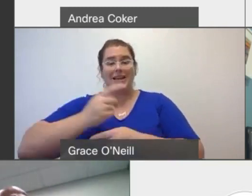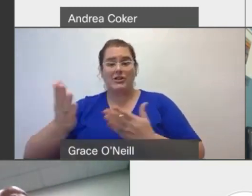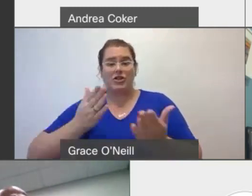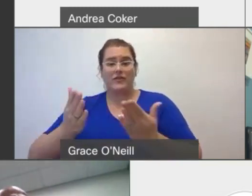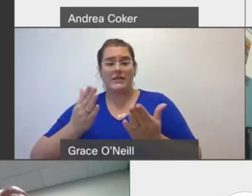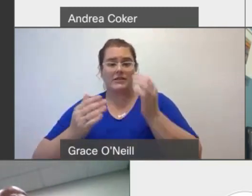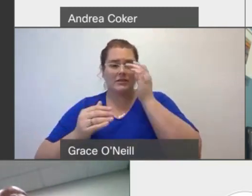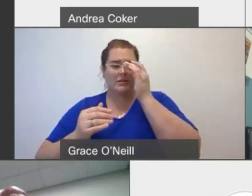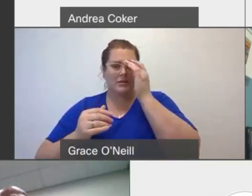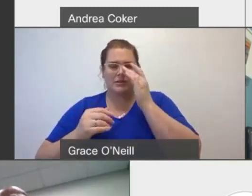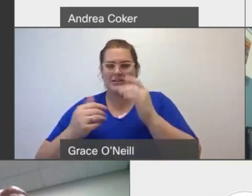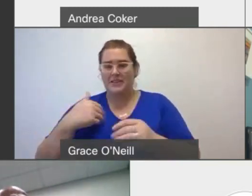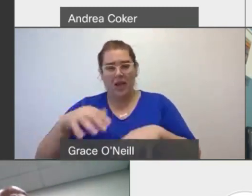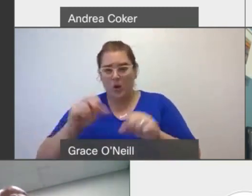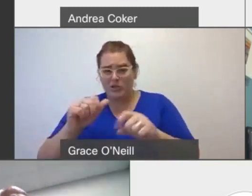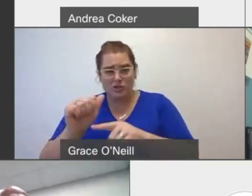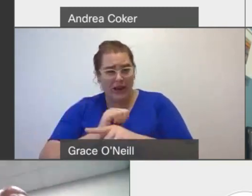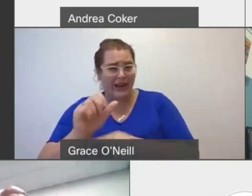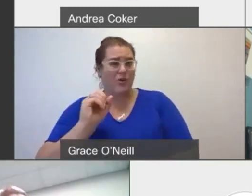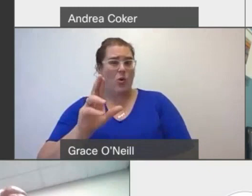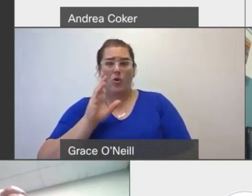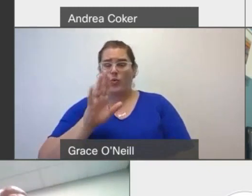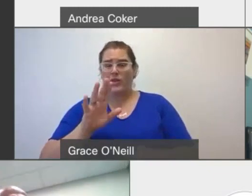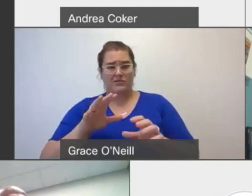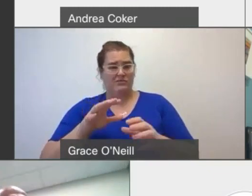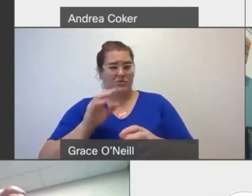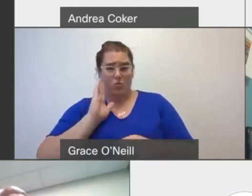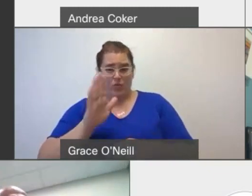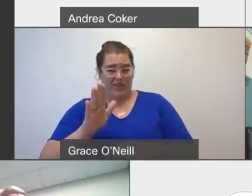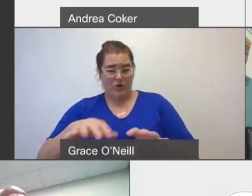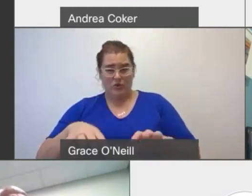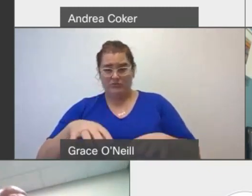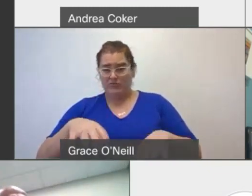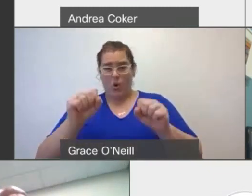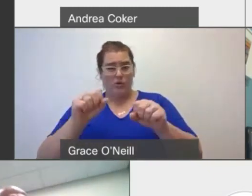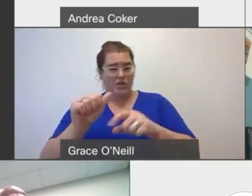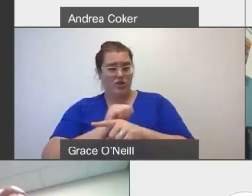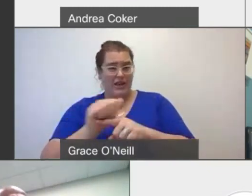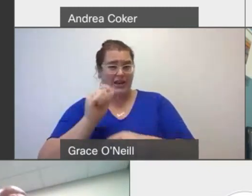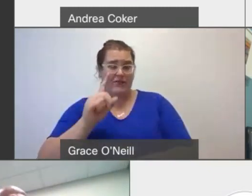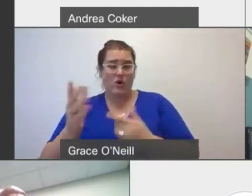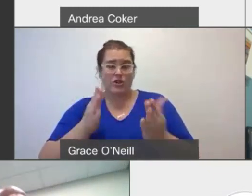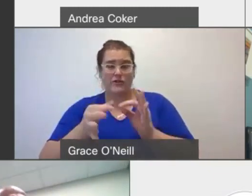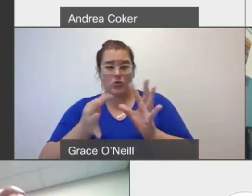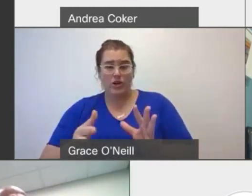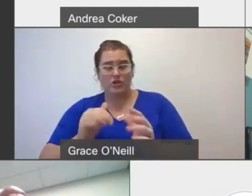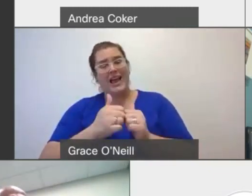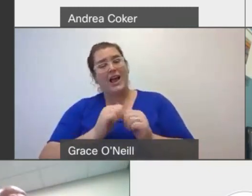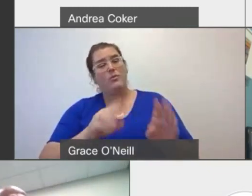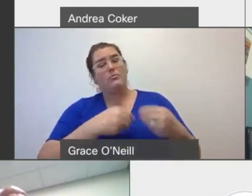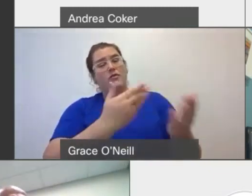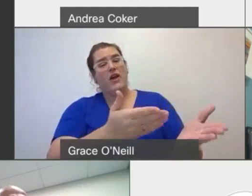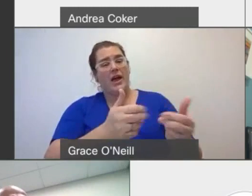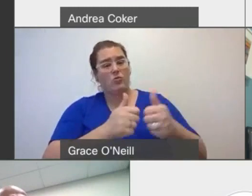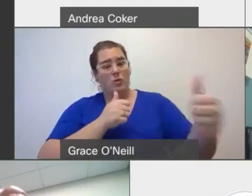Was a training done or a training scheduled to clarify how to provide services remote while the person supported is at